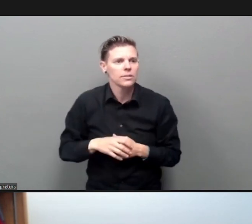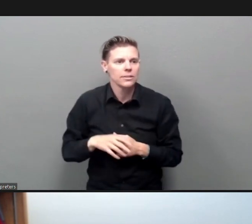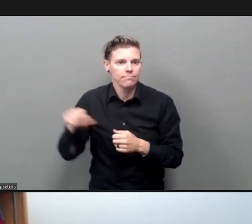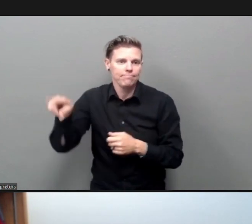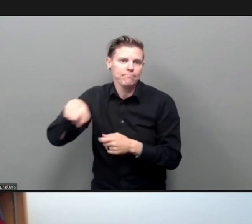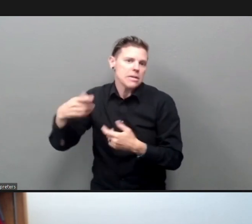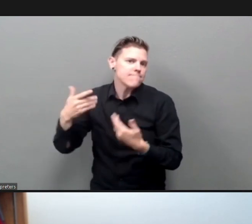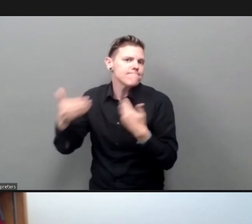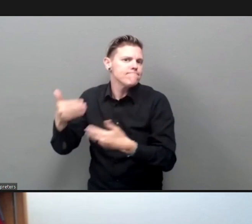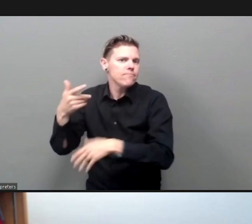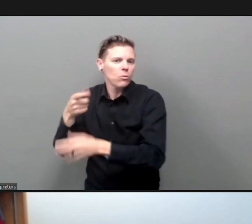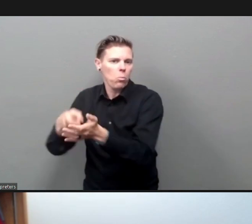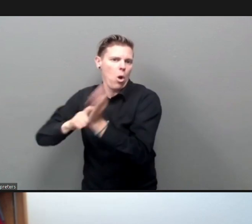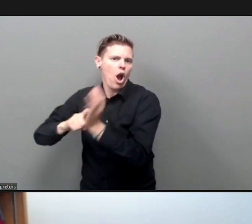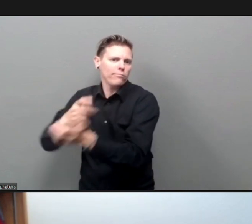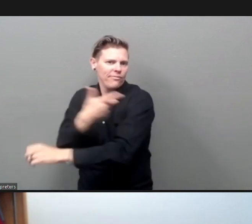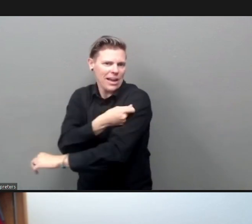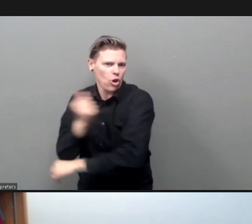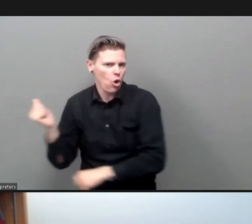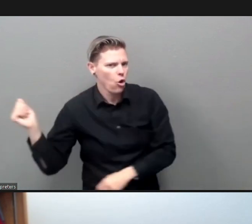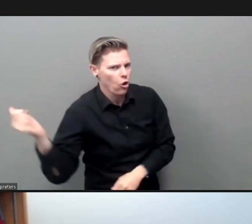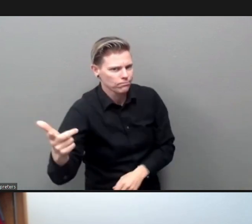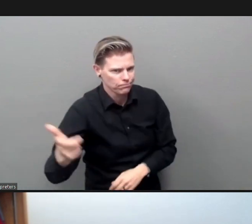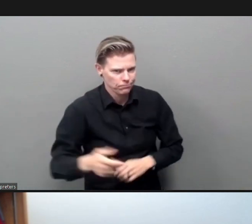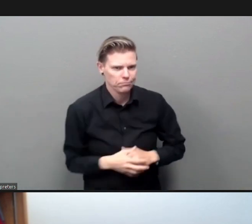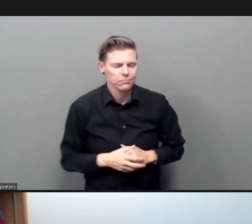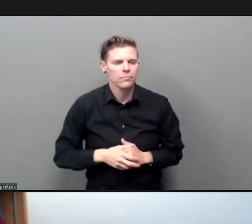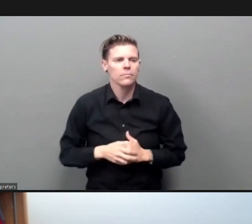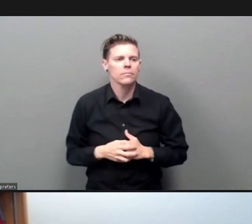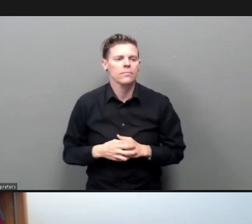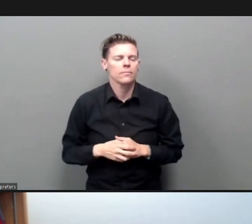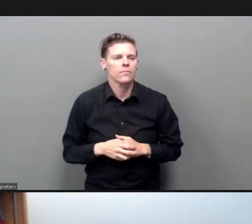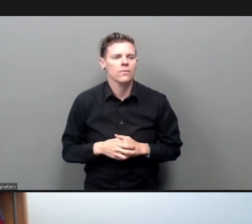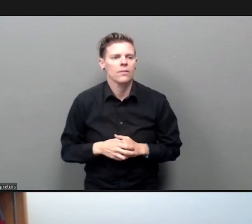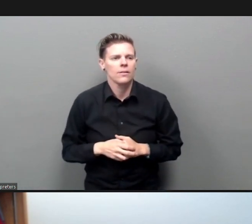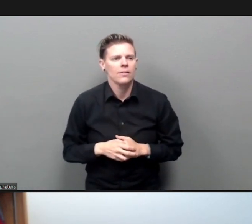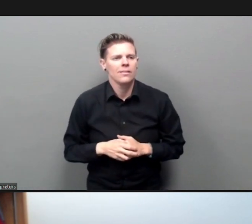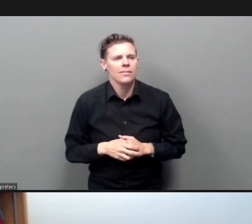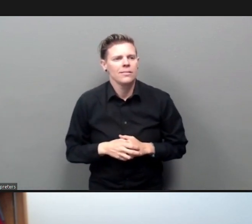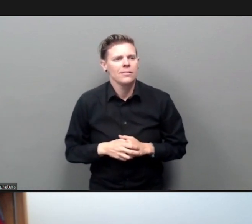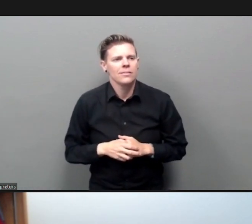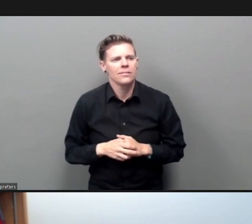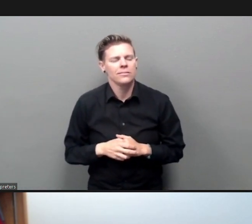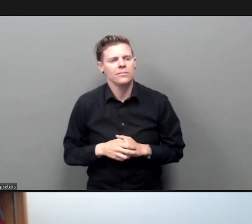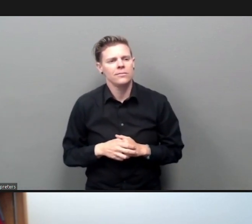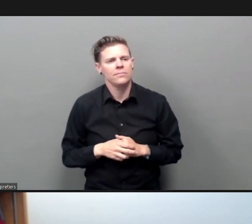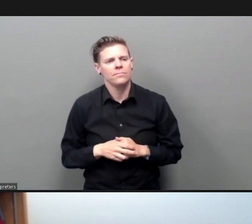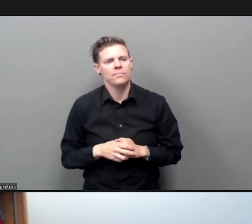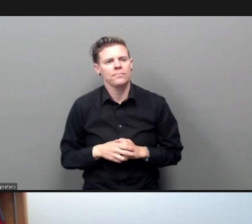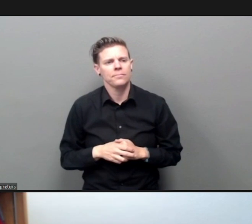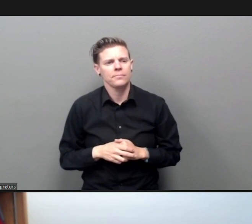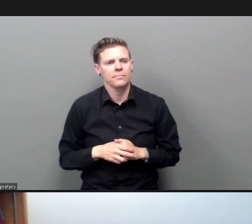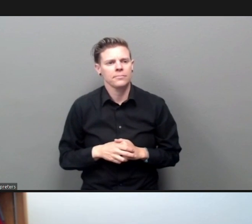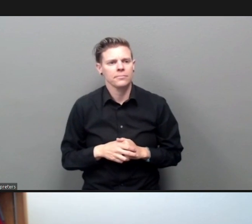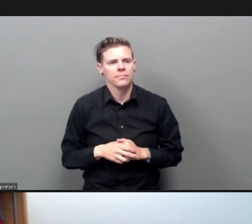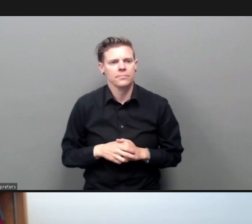everybody and do it that way. So it's not that the public health order doesn't consider them healthcare workers, it's just that it doesn't, at this